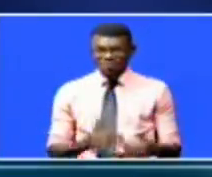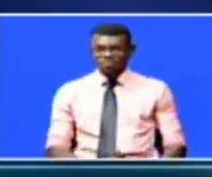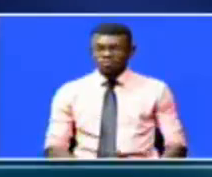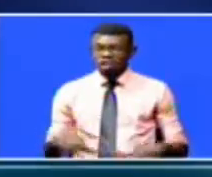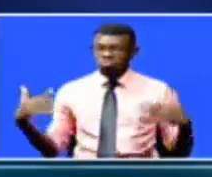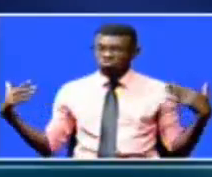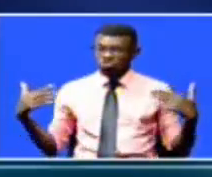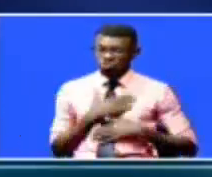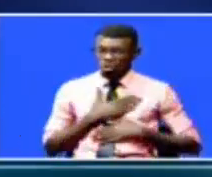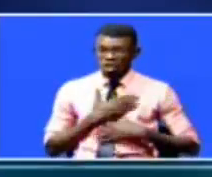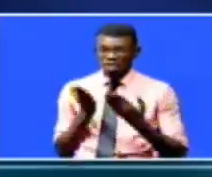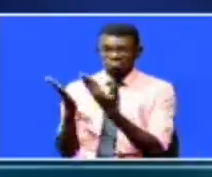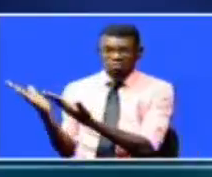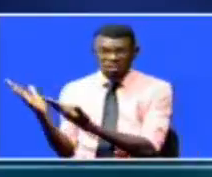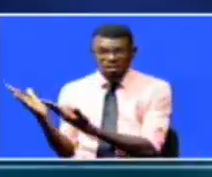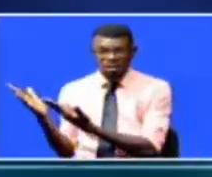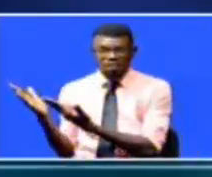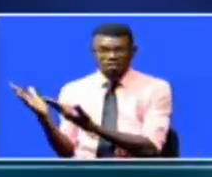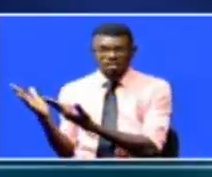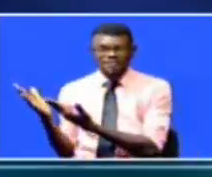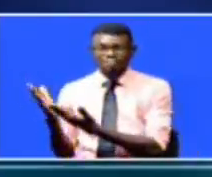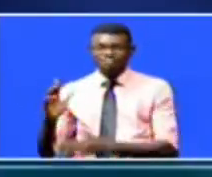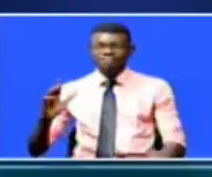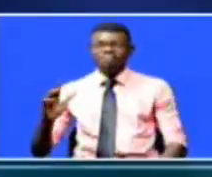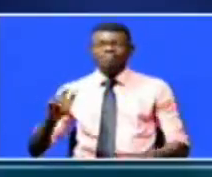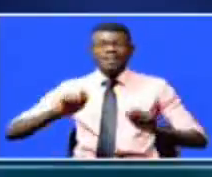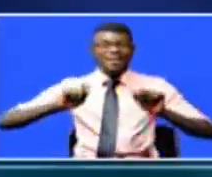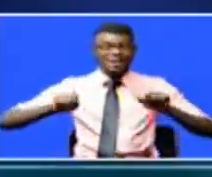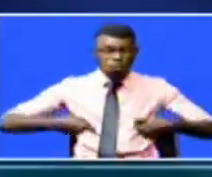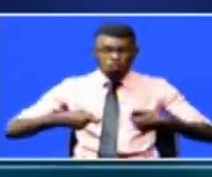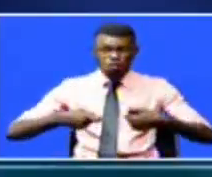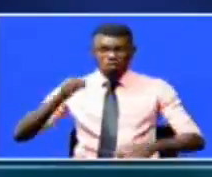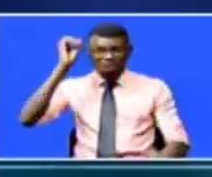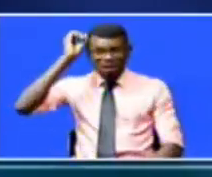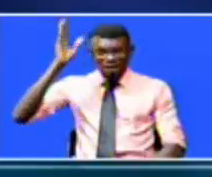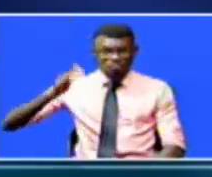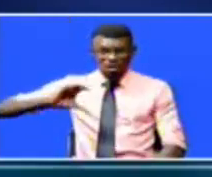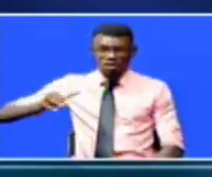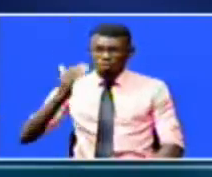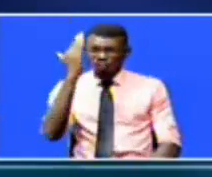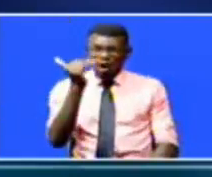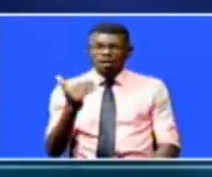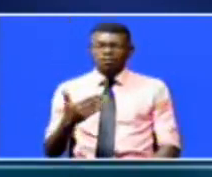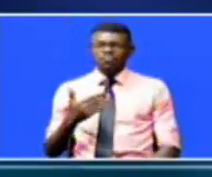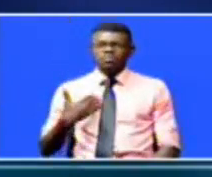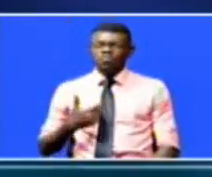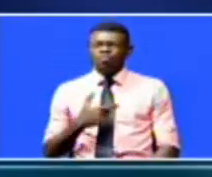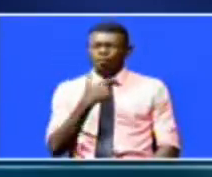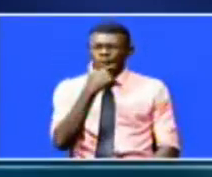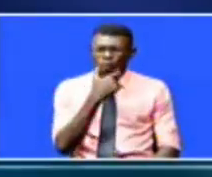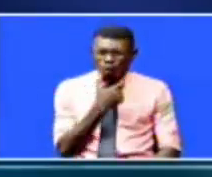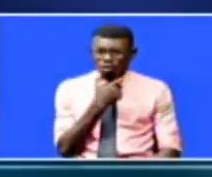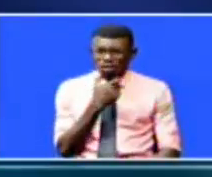Shock has gripped residents of Kinyangori village, Limuru, Kiambu County, following the murder of two elderly couple killed by